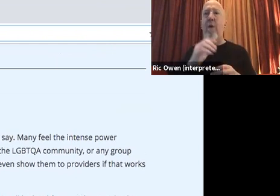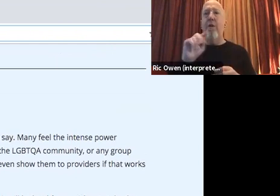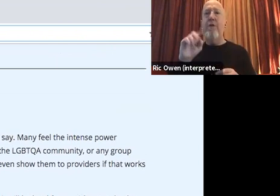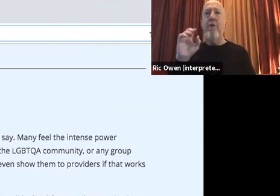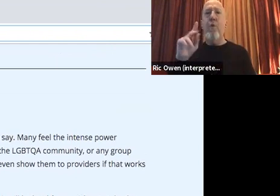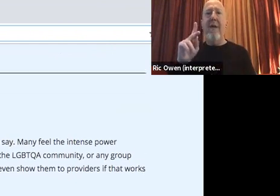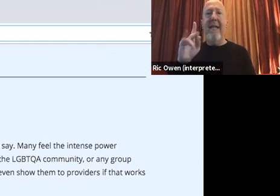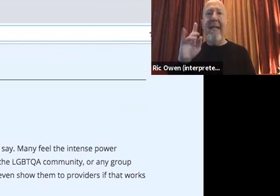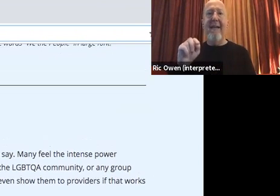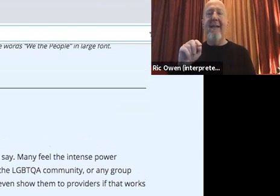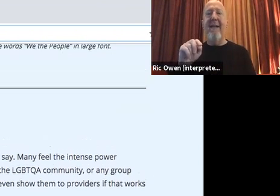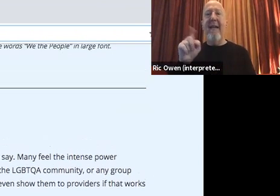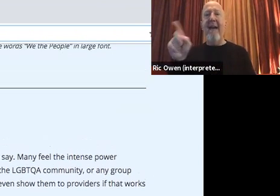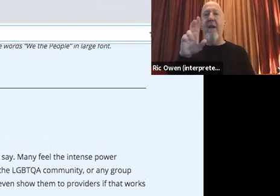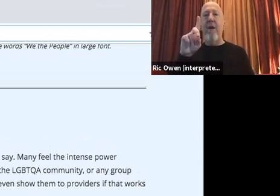nobodyisdisposable.org.